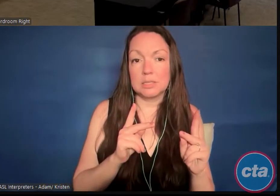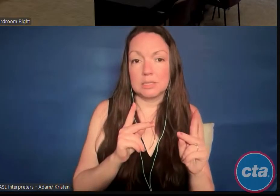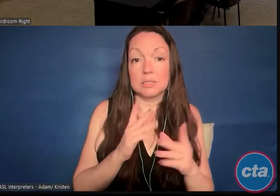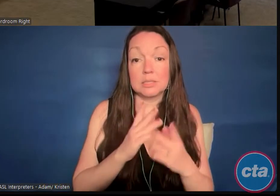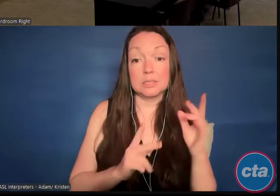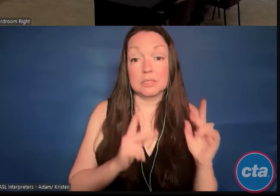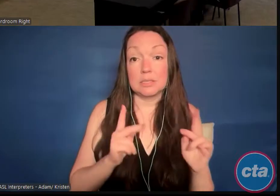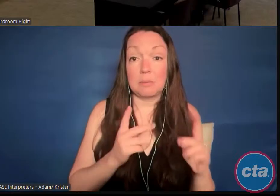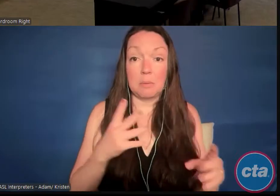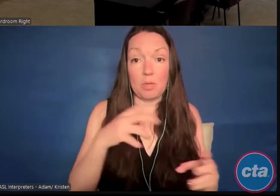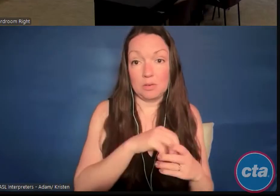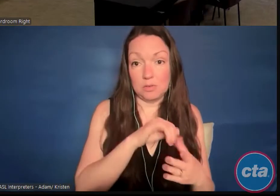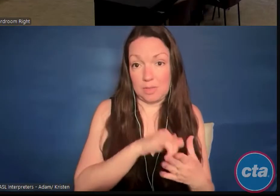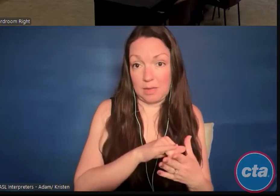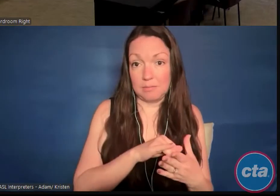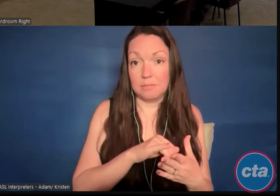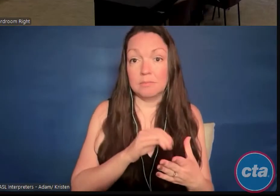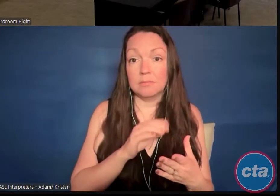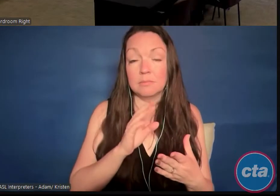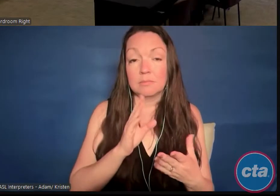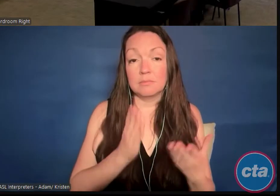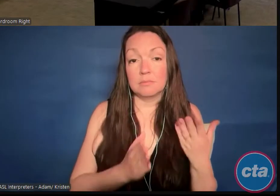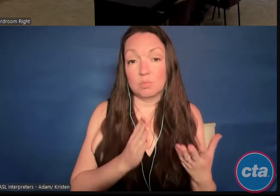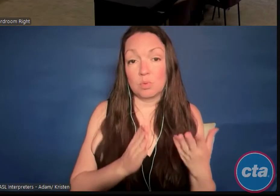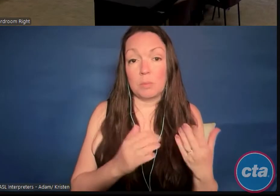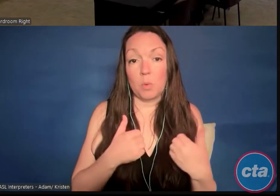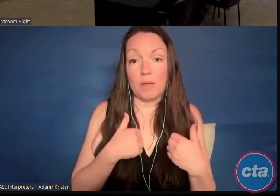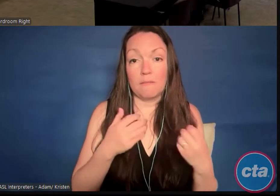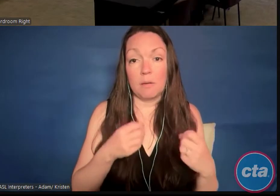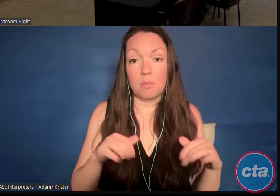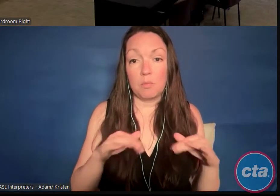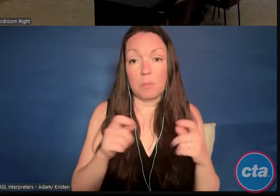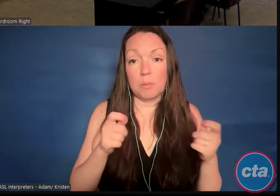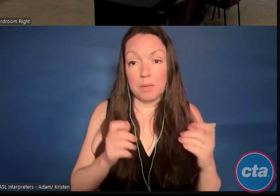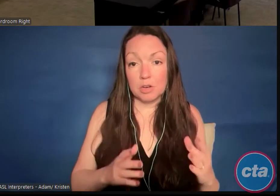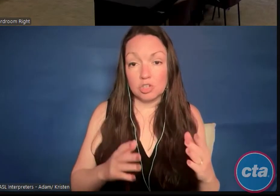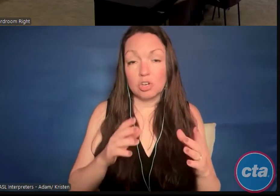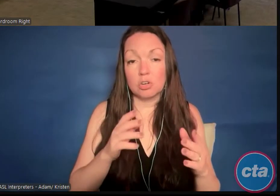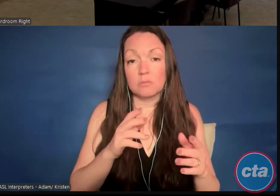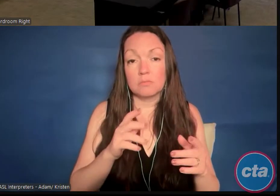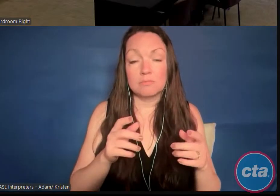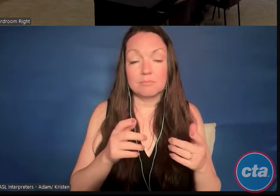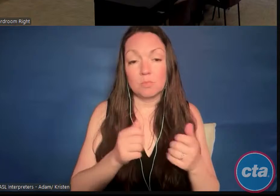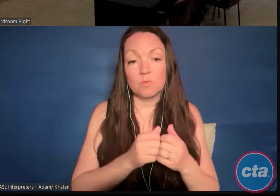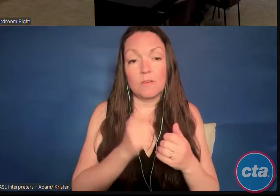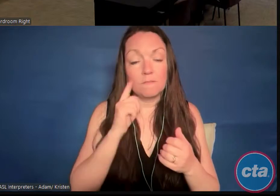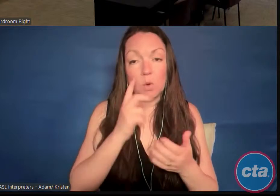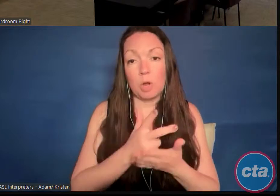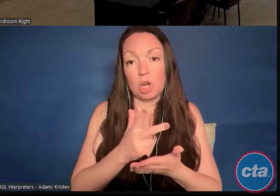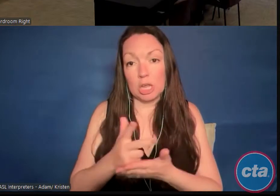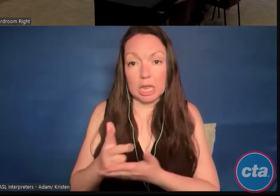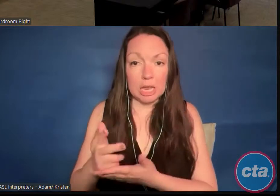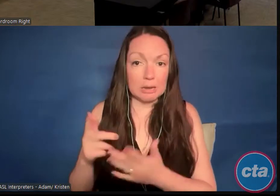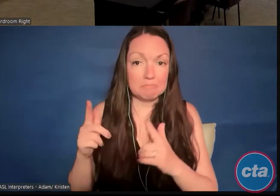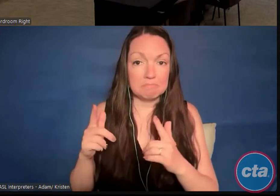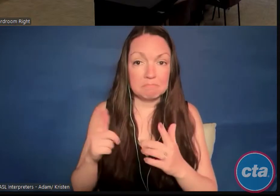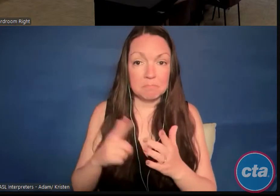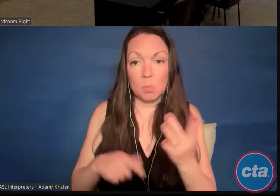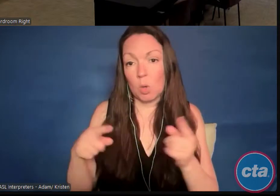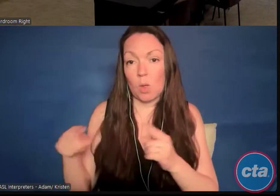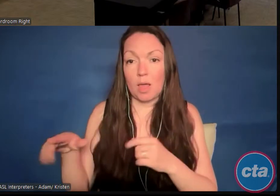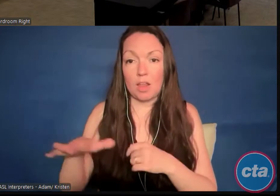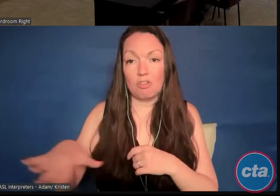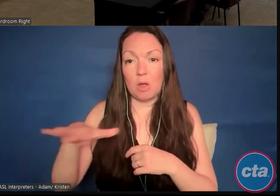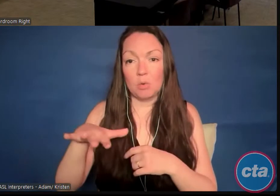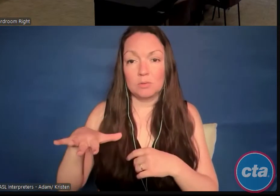to that. We're probably going to bring on a property manager to help deal with some of the parking management and some of the other things that go around there too. But we intend